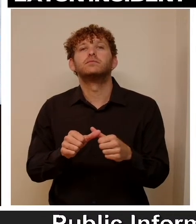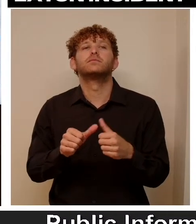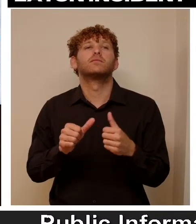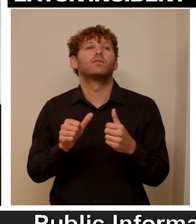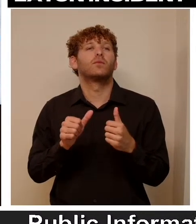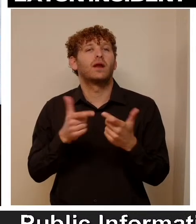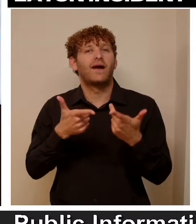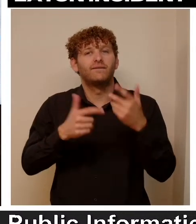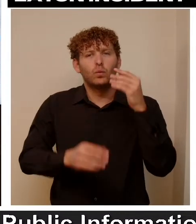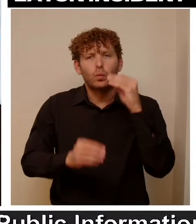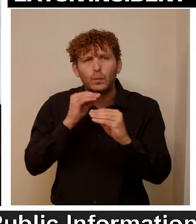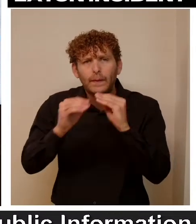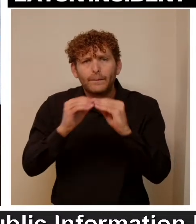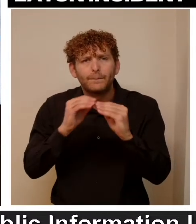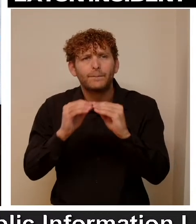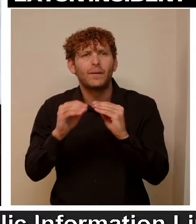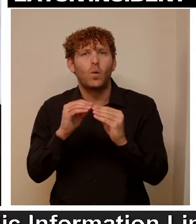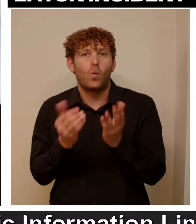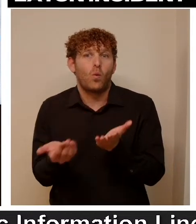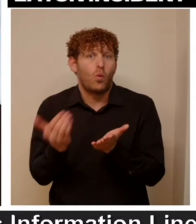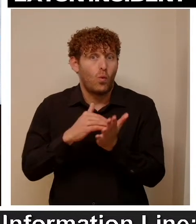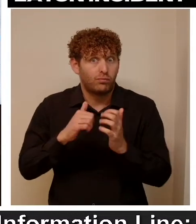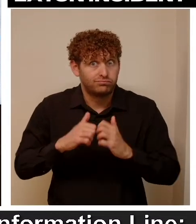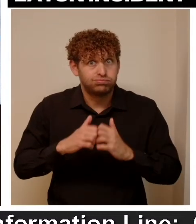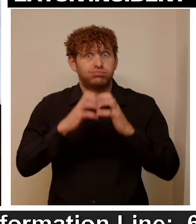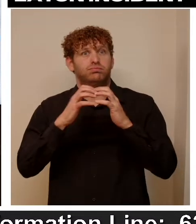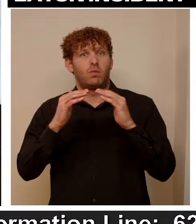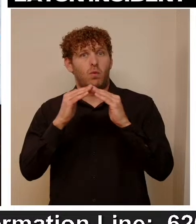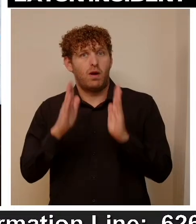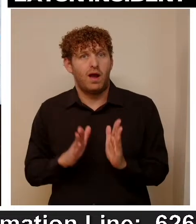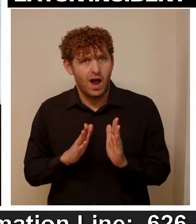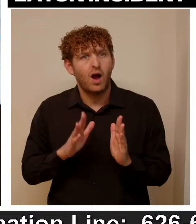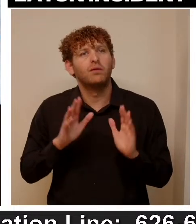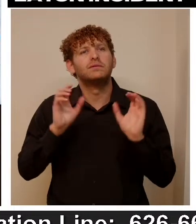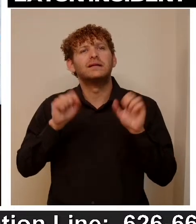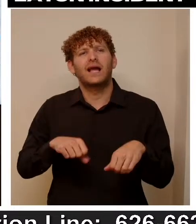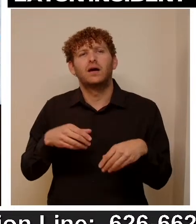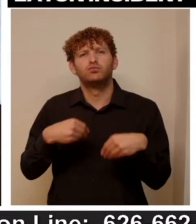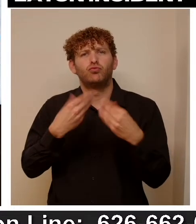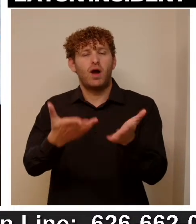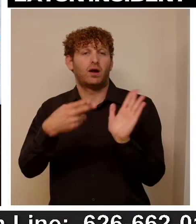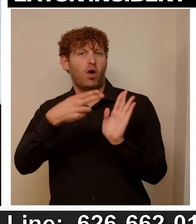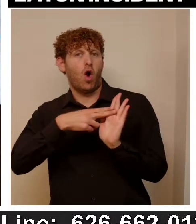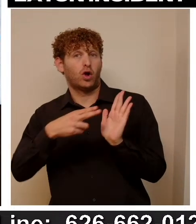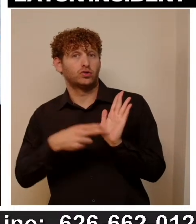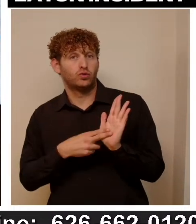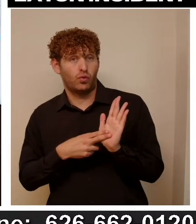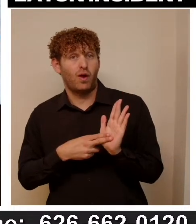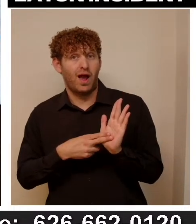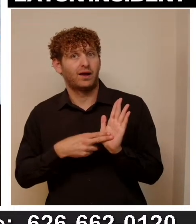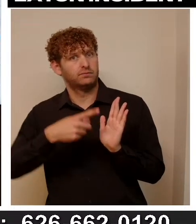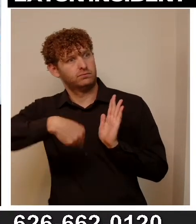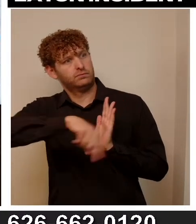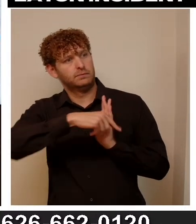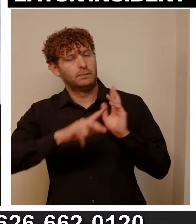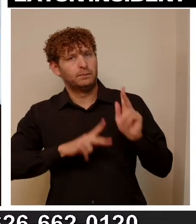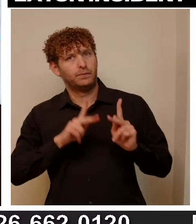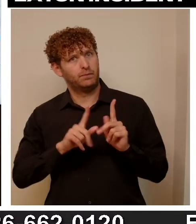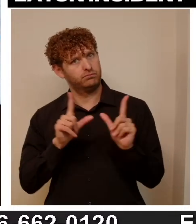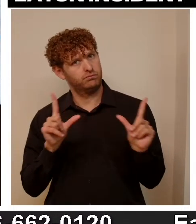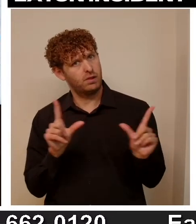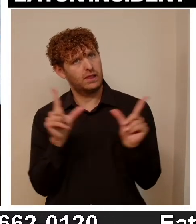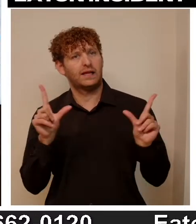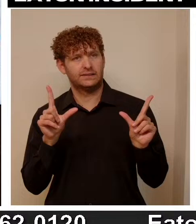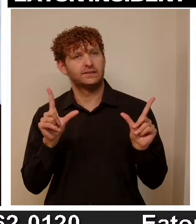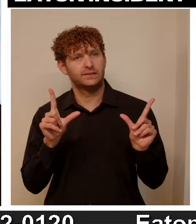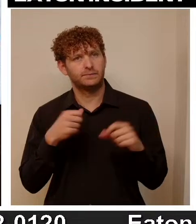or rebuild their home. They can provide information about contractors who are licensed in the state to make sure you're working with